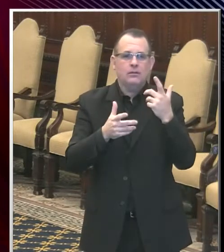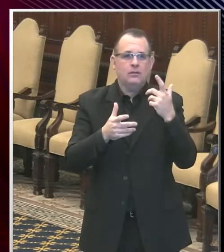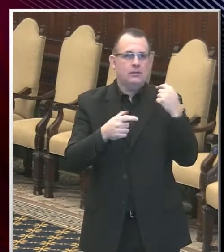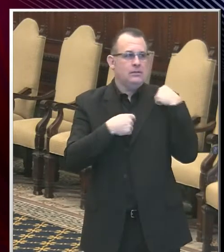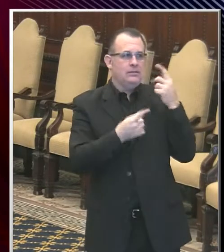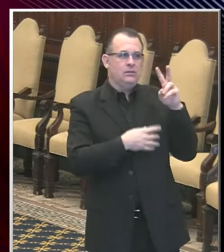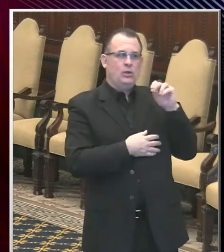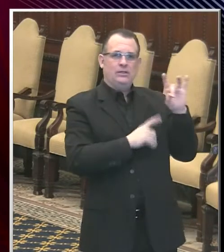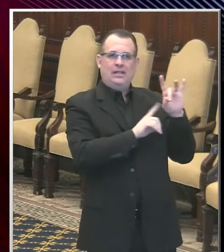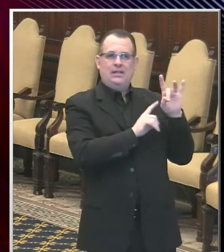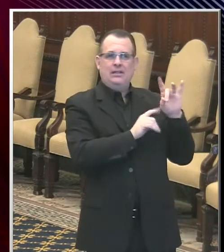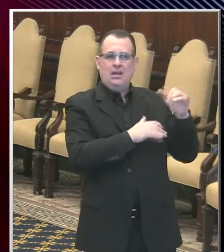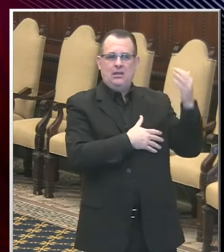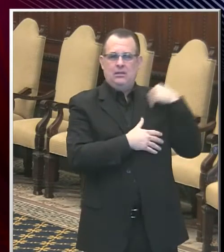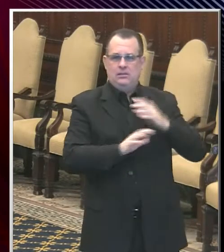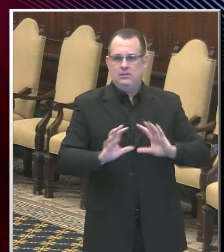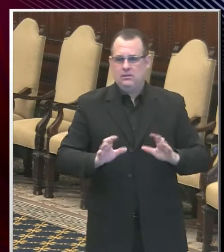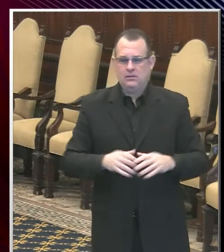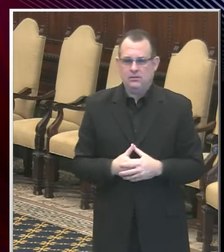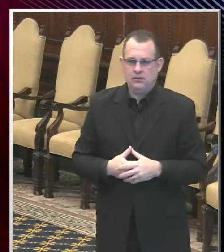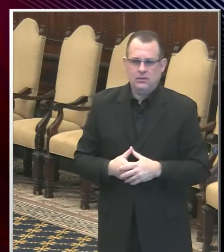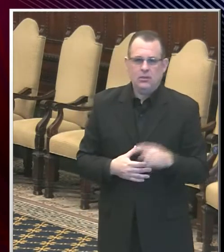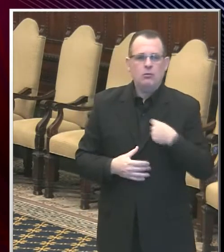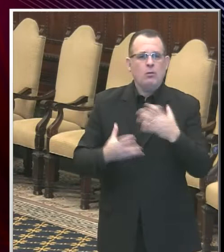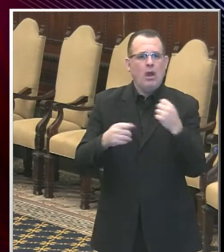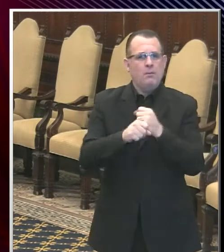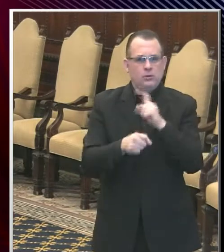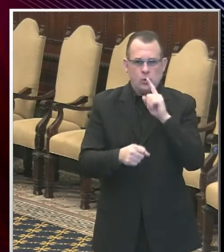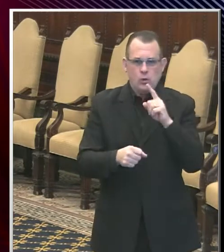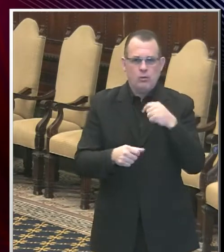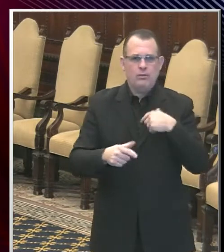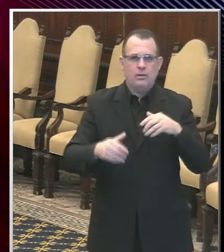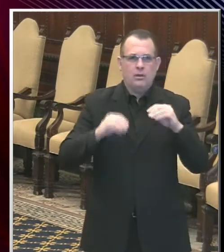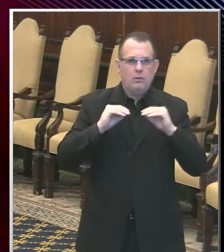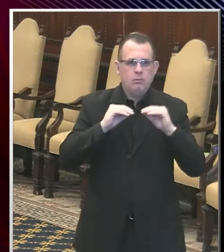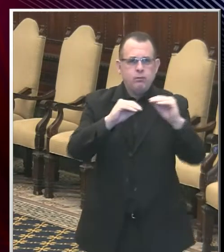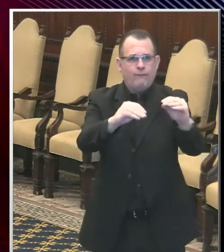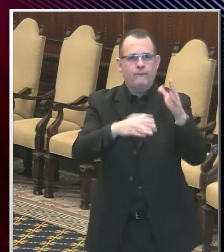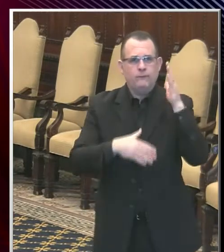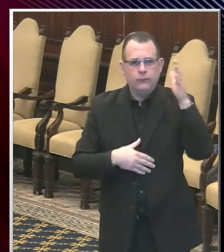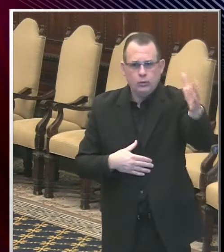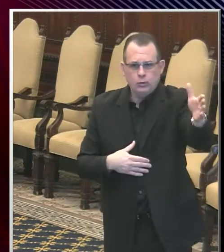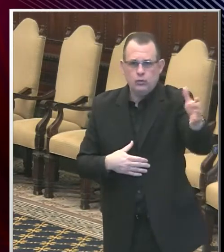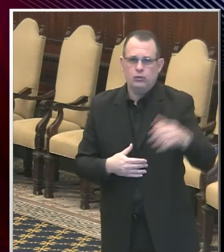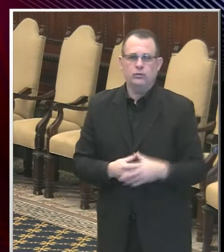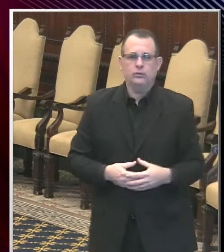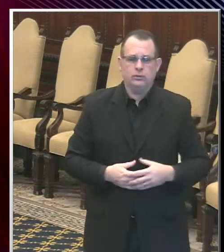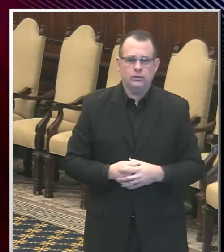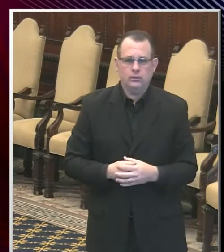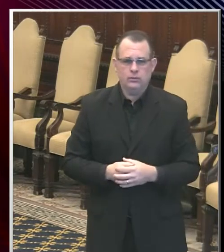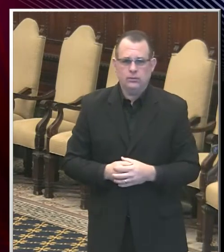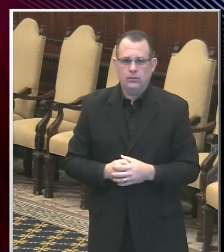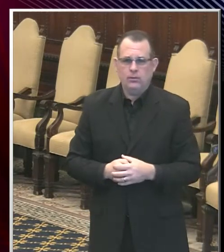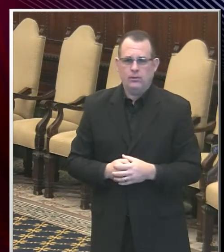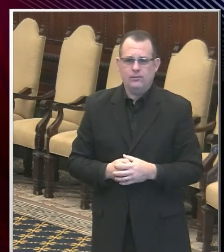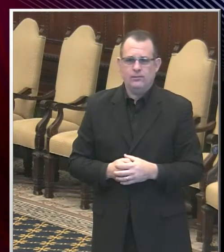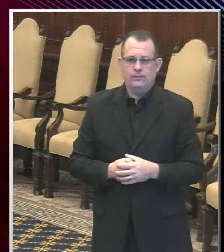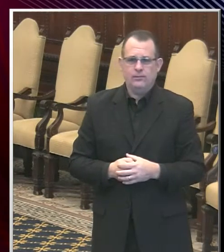2008, 9, 10, to make sure that we can move forward while at the same time recovering from the $650 million